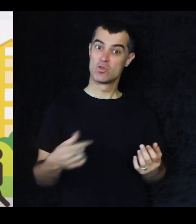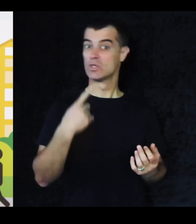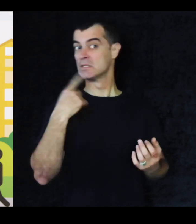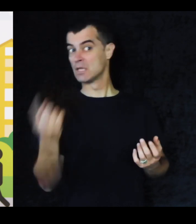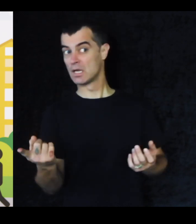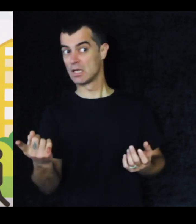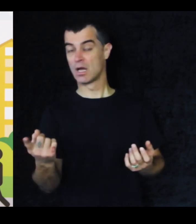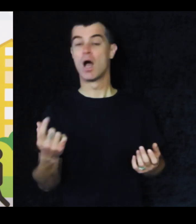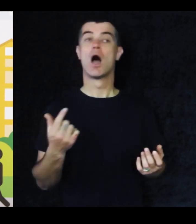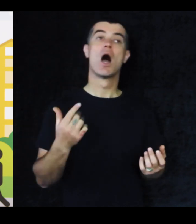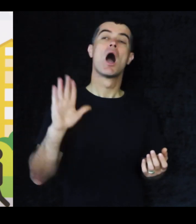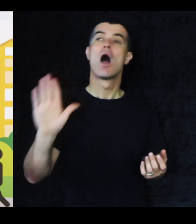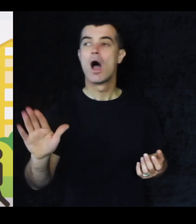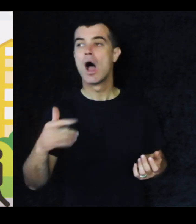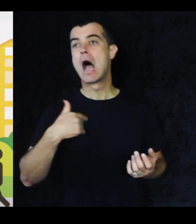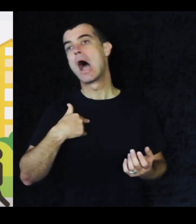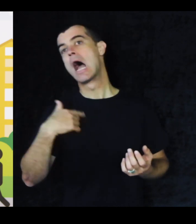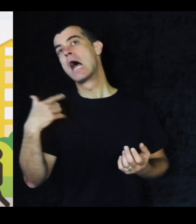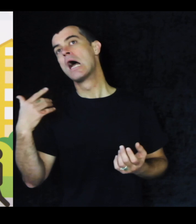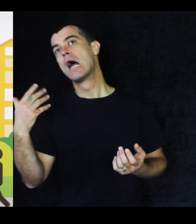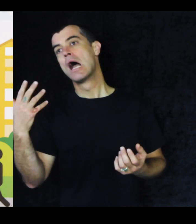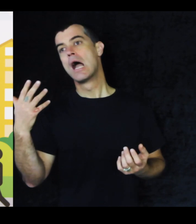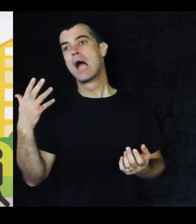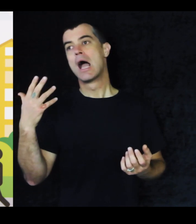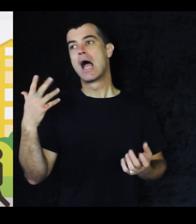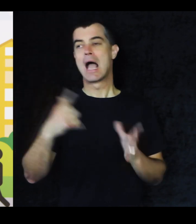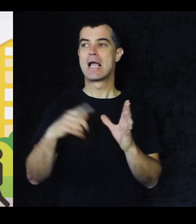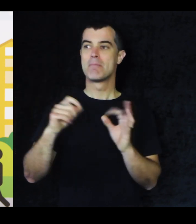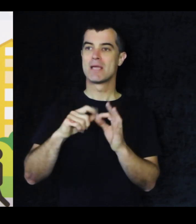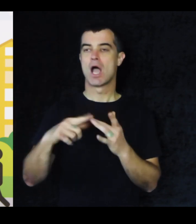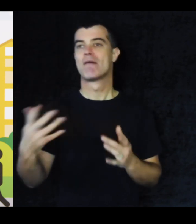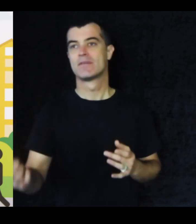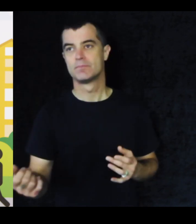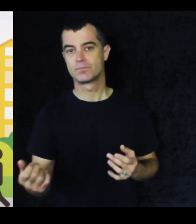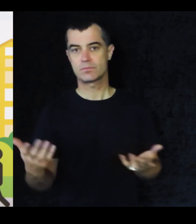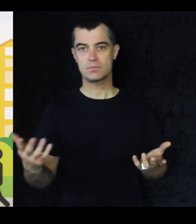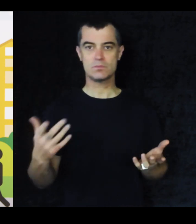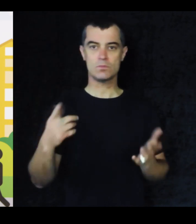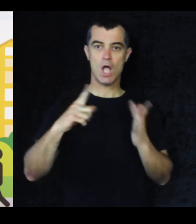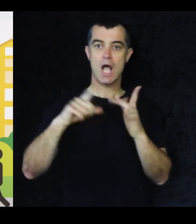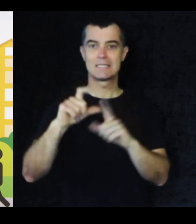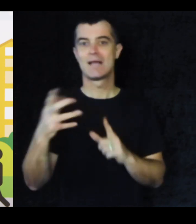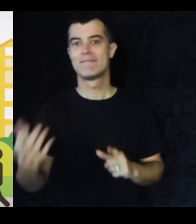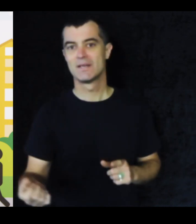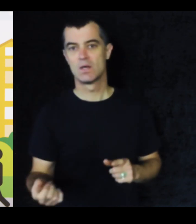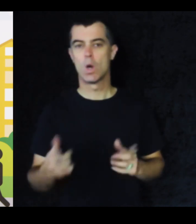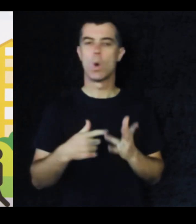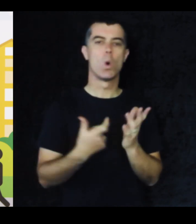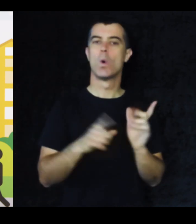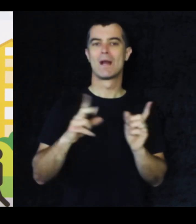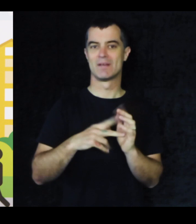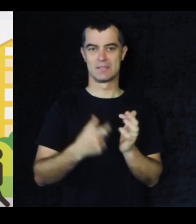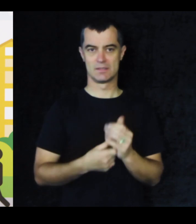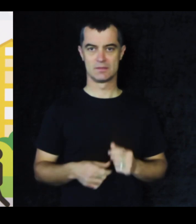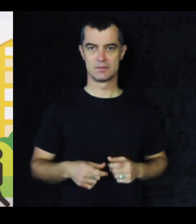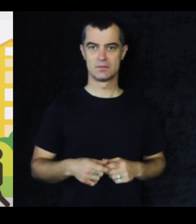they should have to say, oh, by the way, I've got an ABI or intellectual